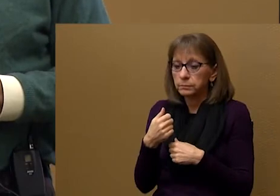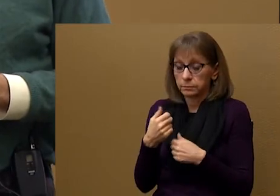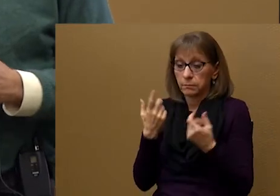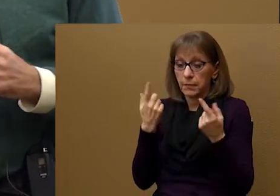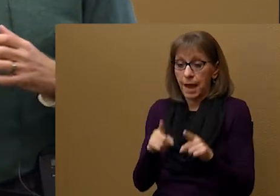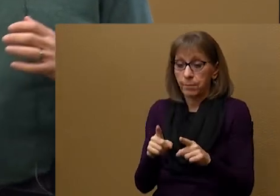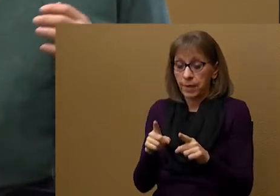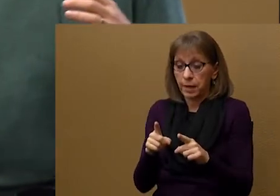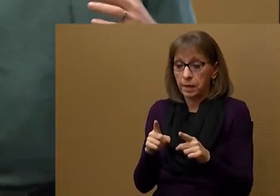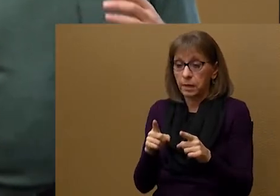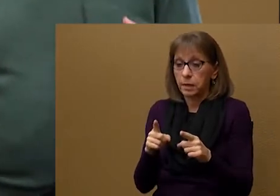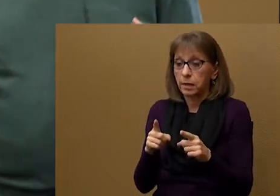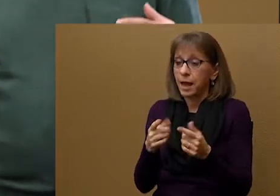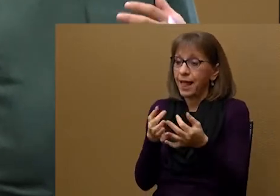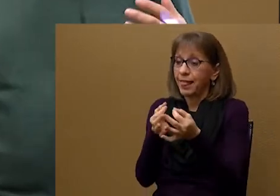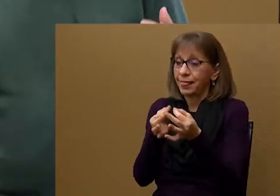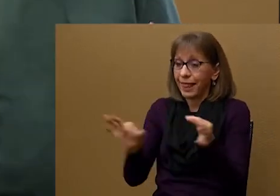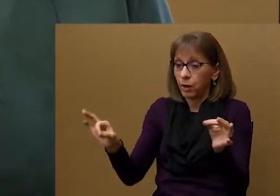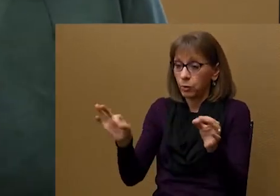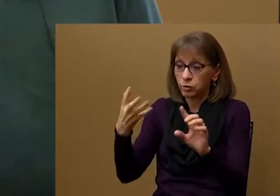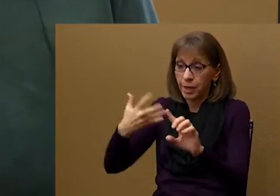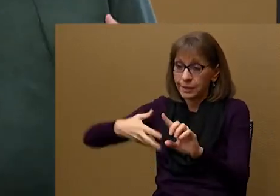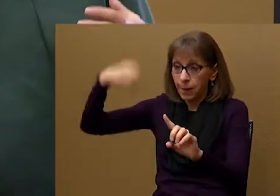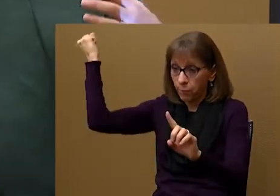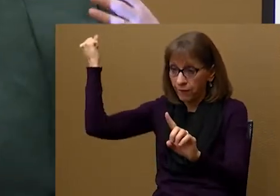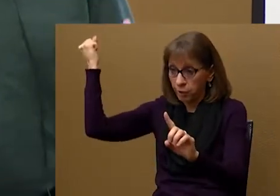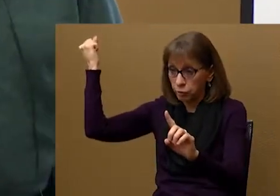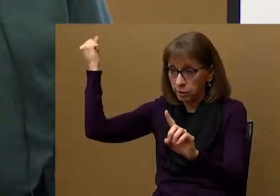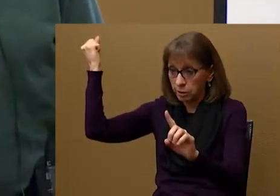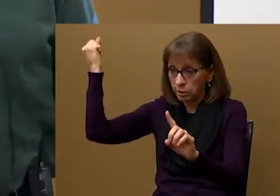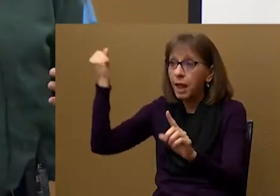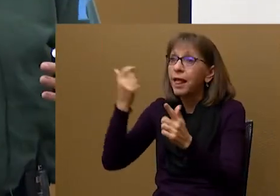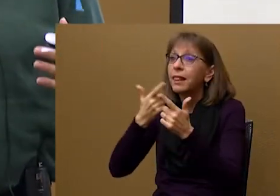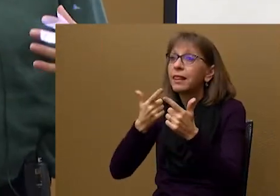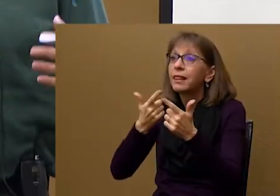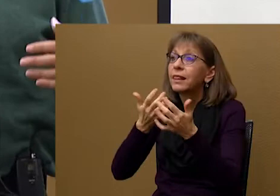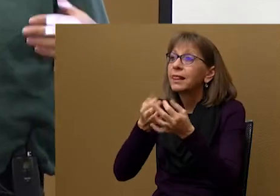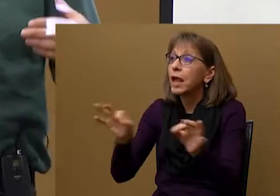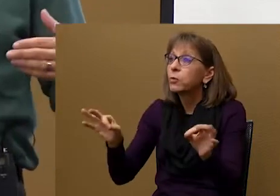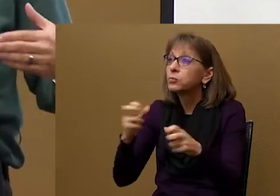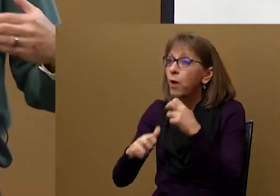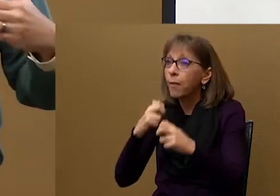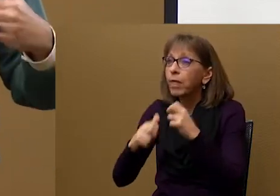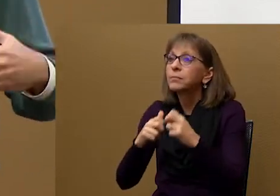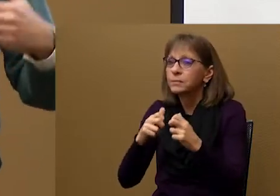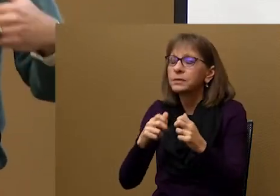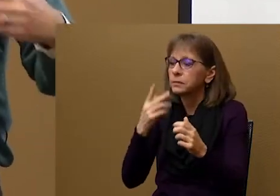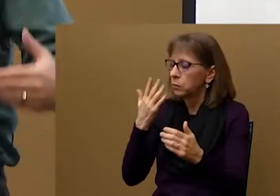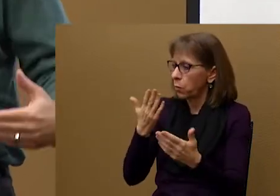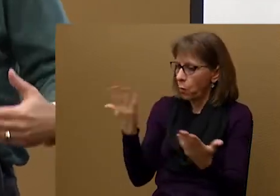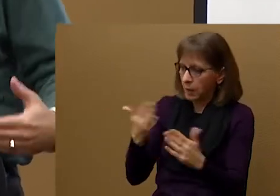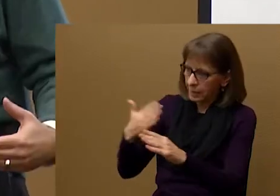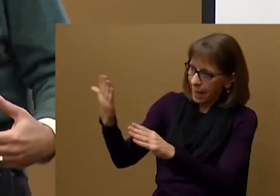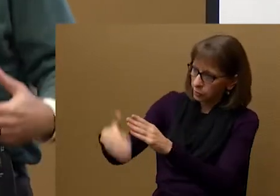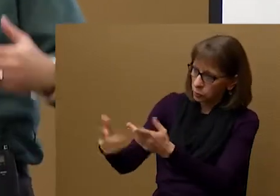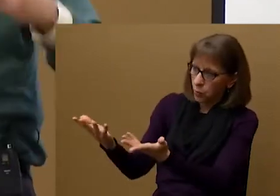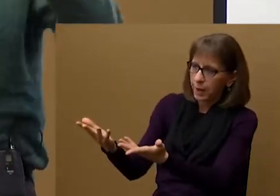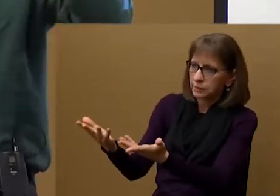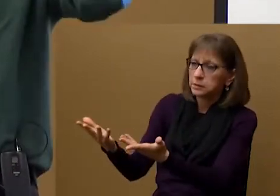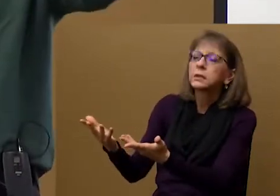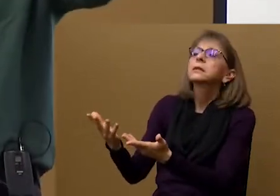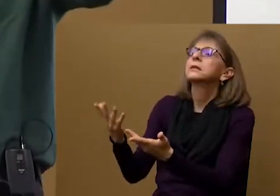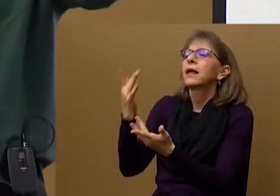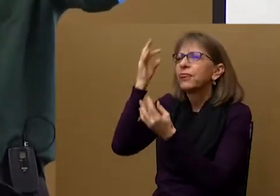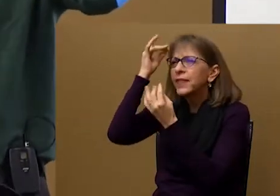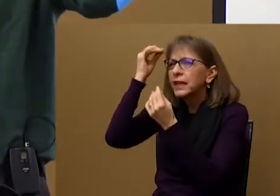And when we have language deprivation or language problems, we're also getting the consequences of that, which